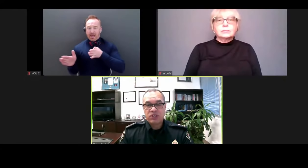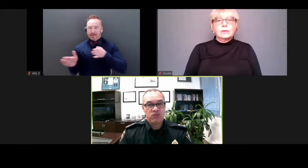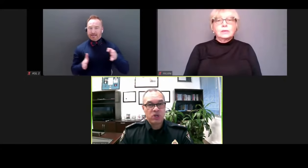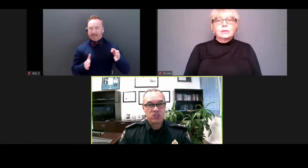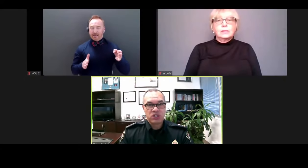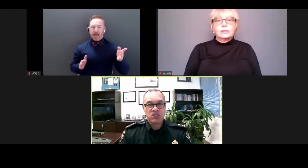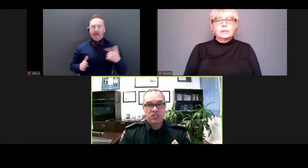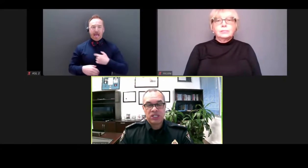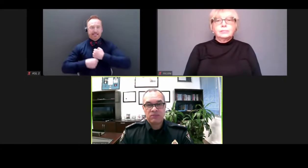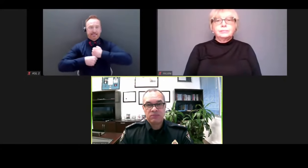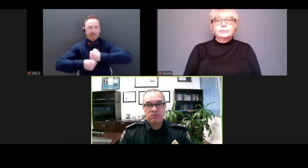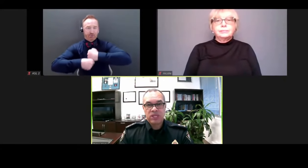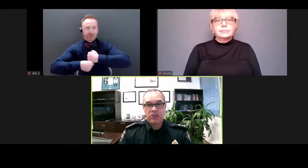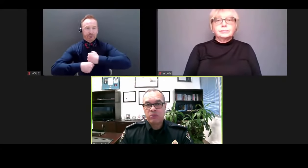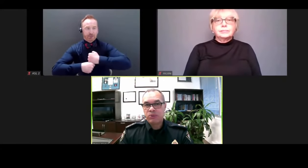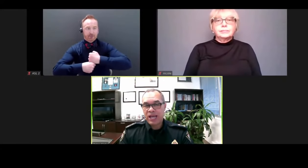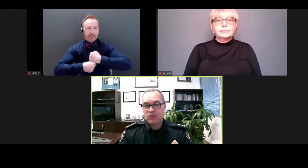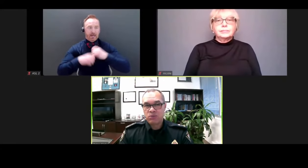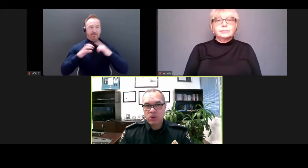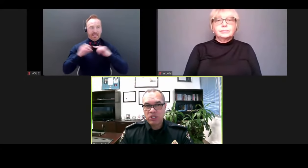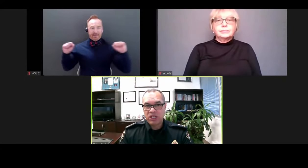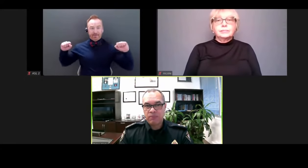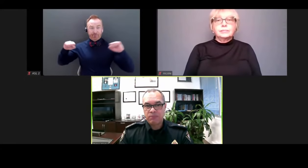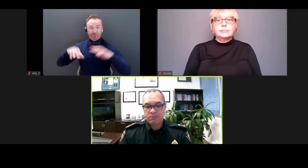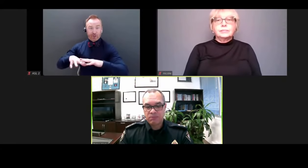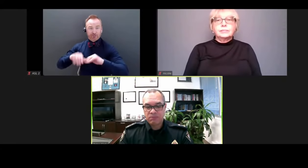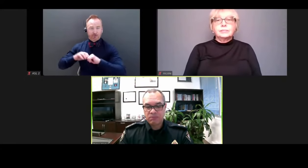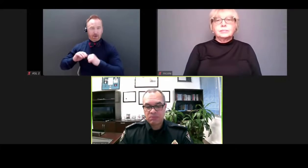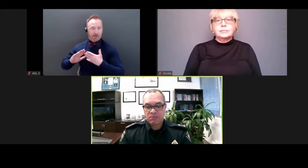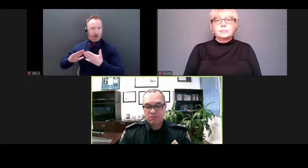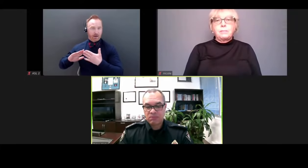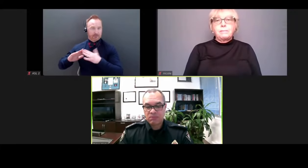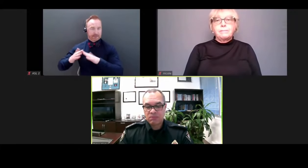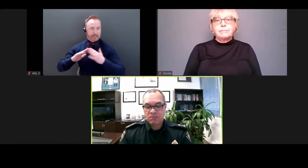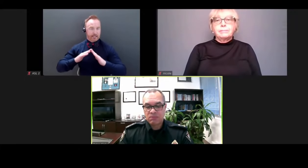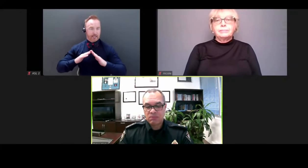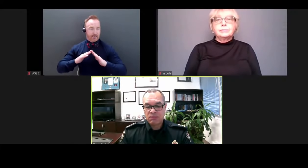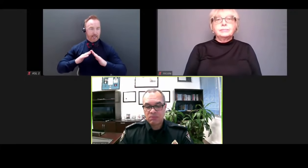They have converged in our city, and there are plans for more to come.